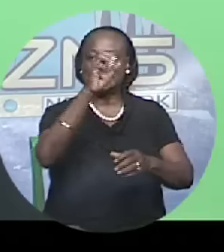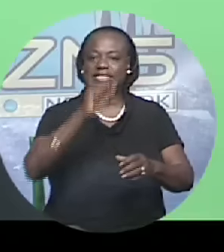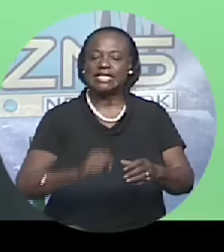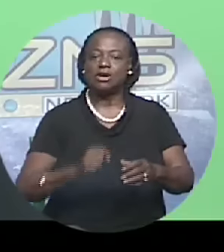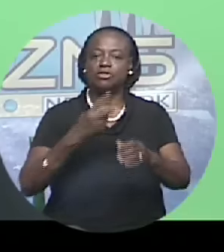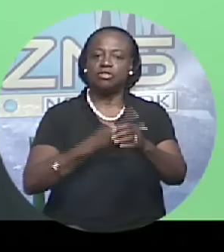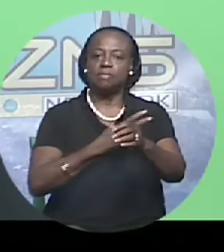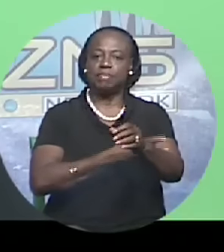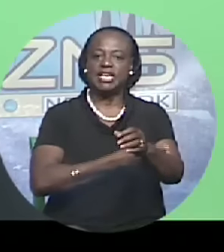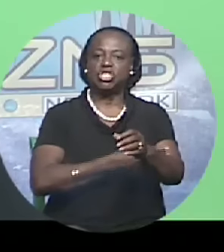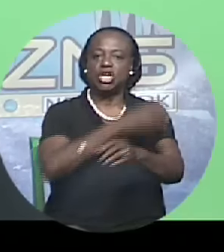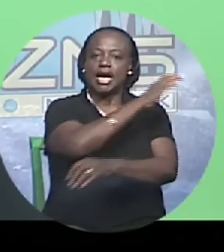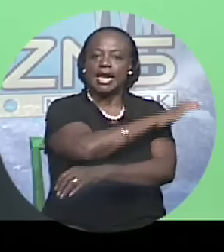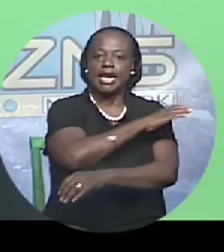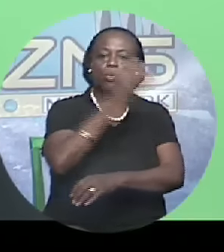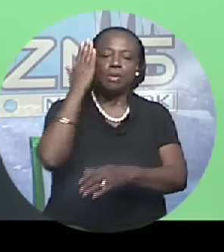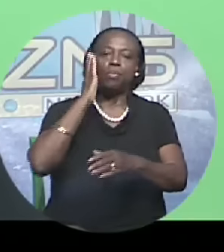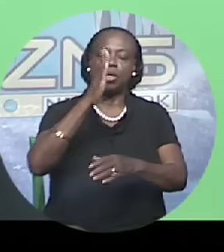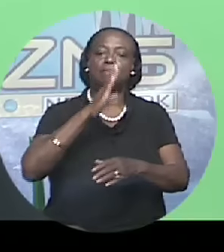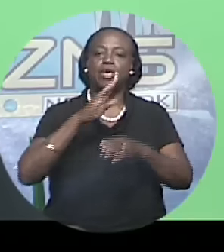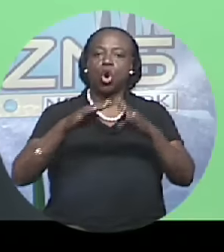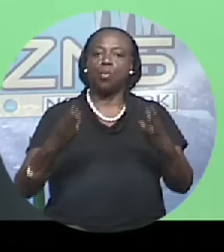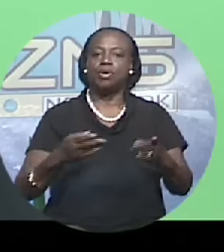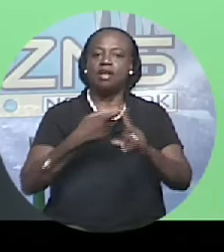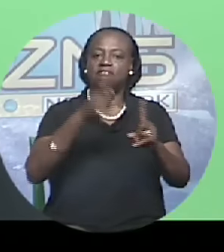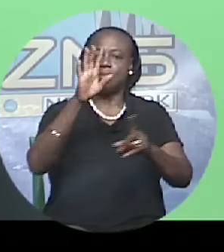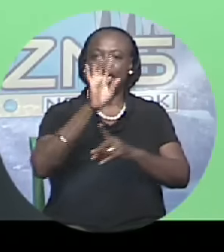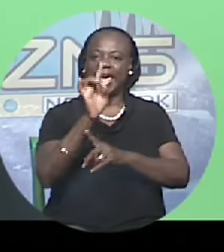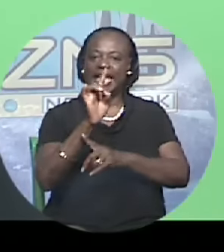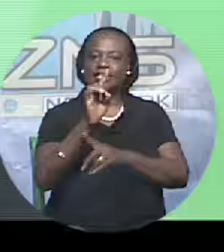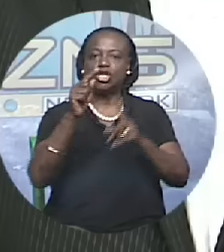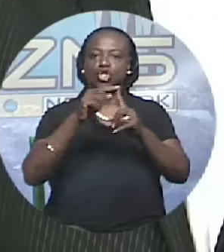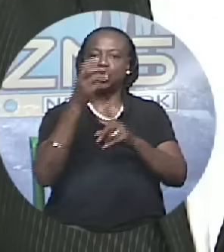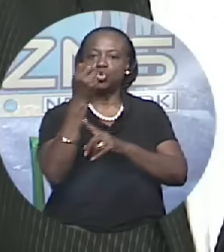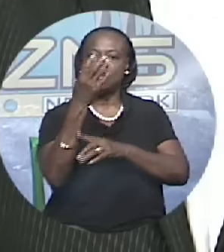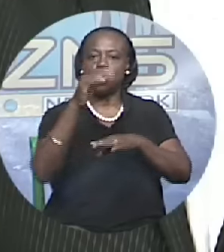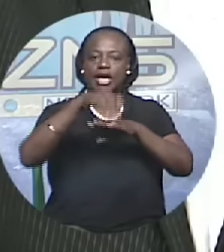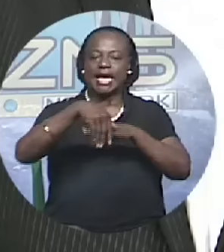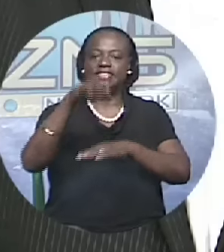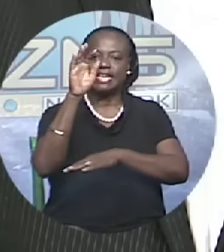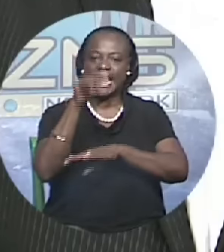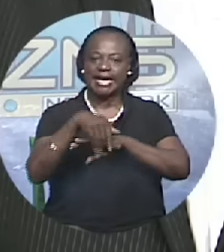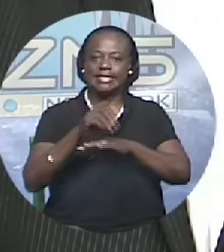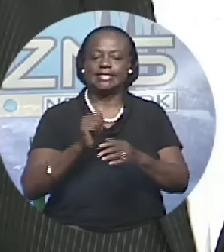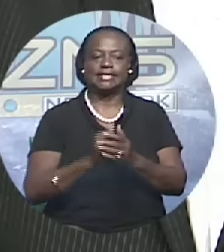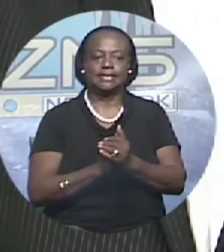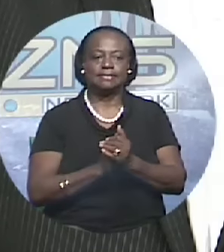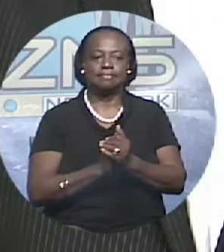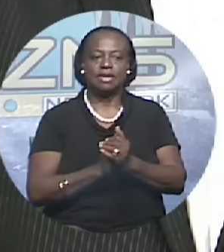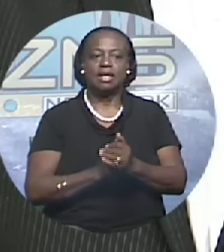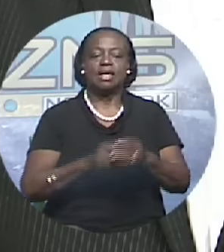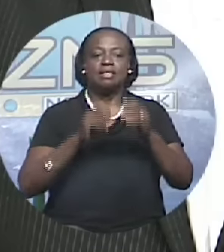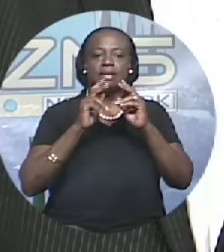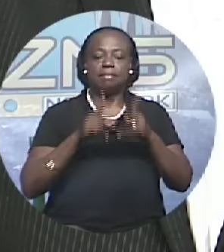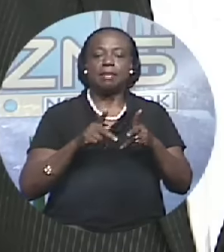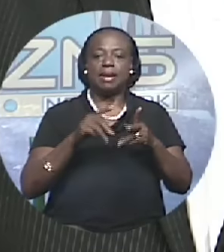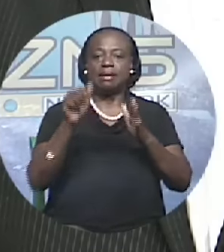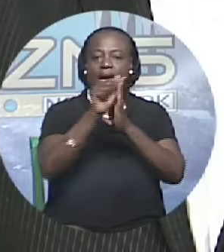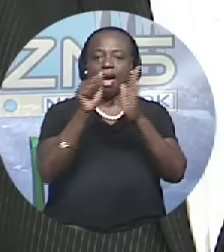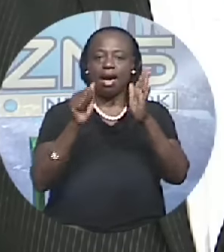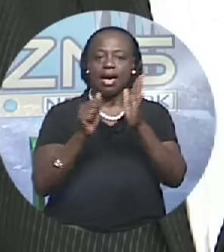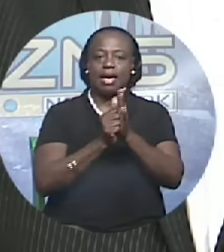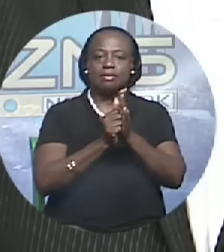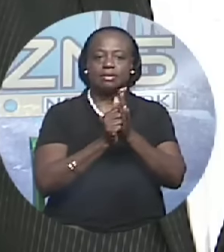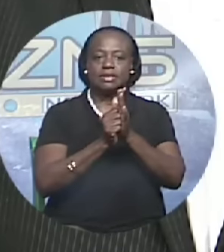for service from 8 a.m. to 12 midnight. Also from the House, the Public Accounts Committee continued its probe today into